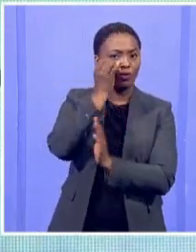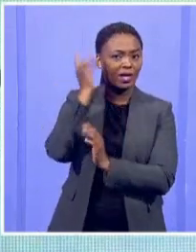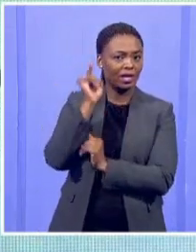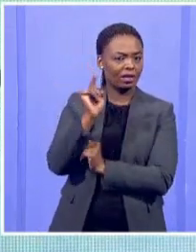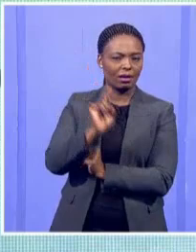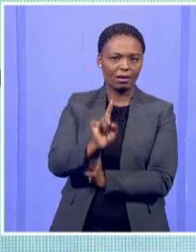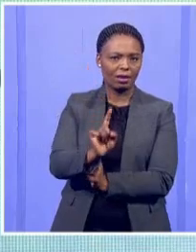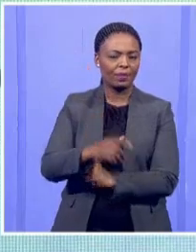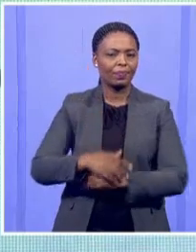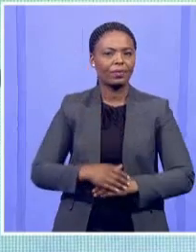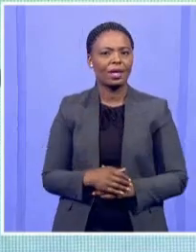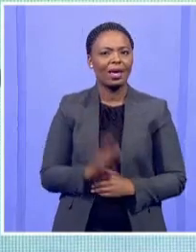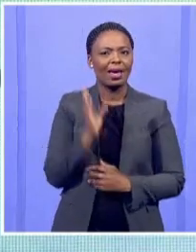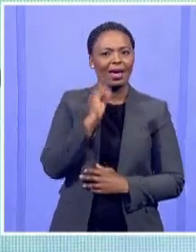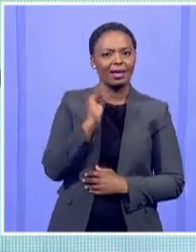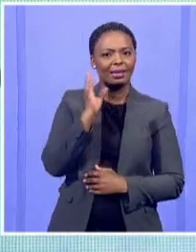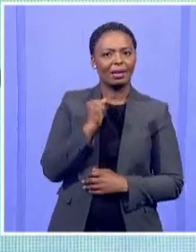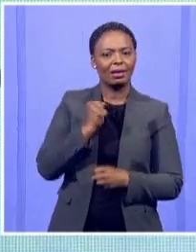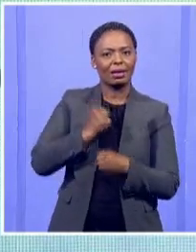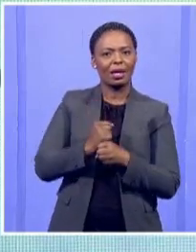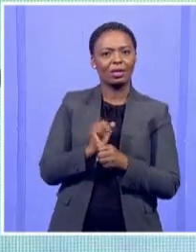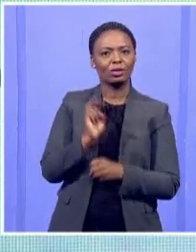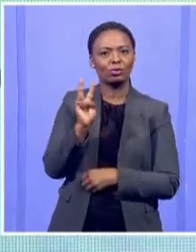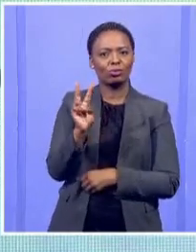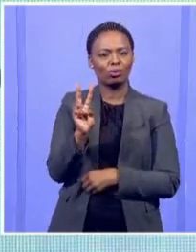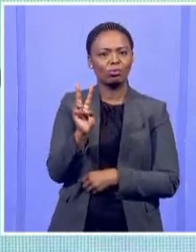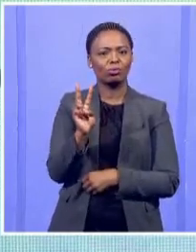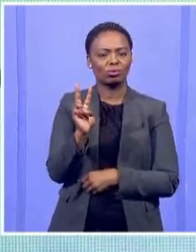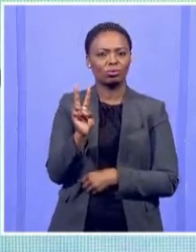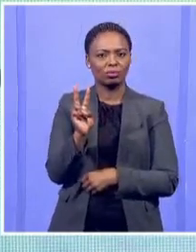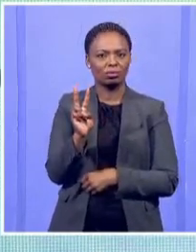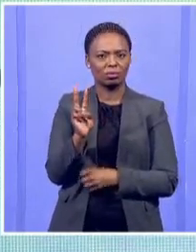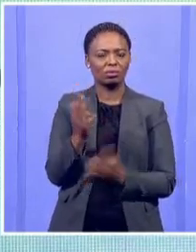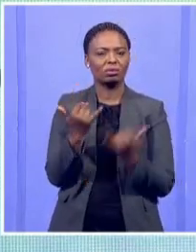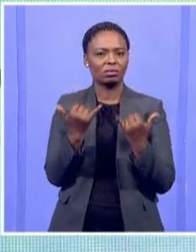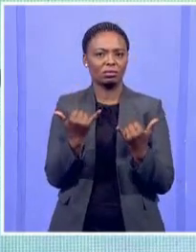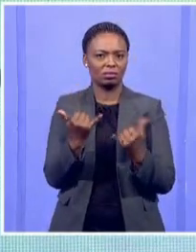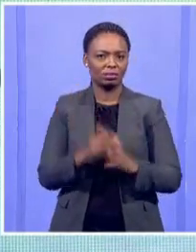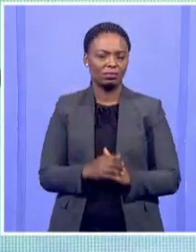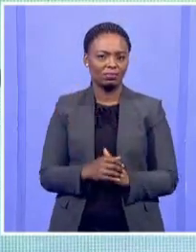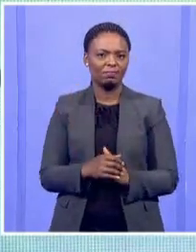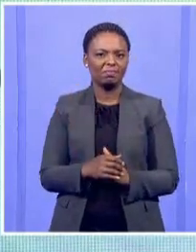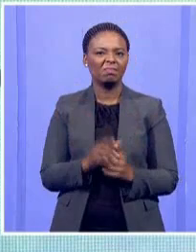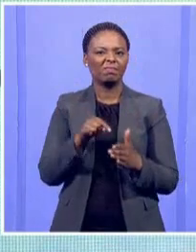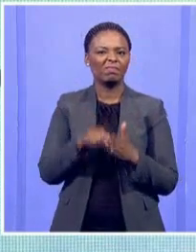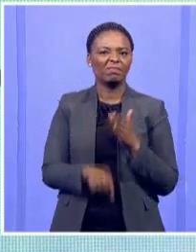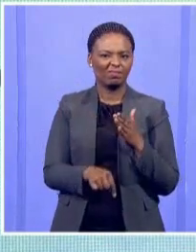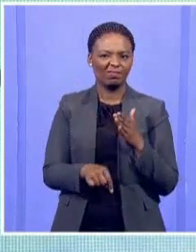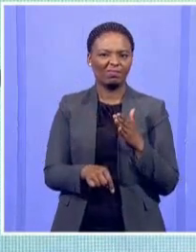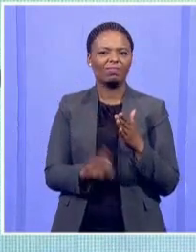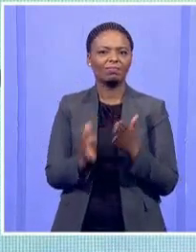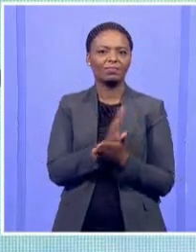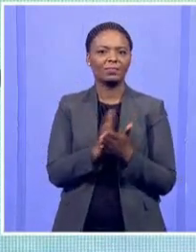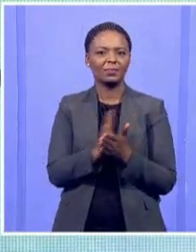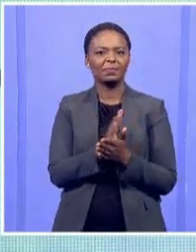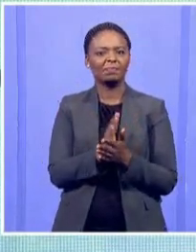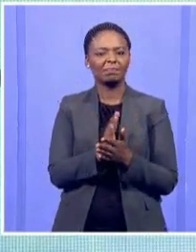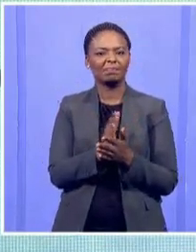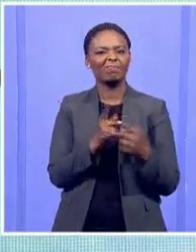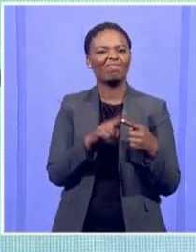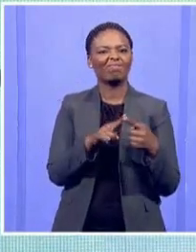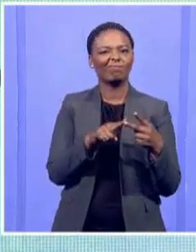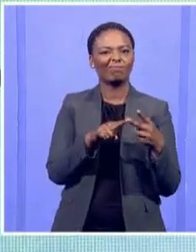experiences of the last 2 years and just go into some of the areas which